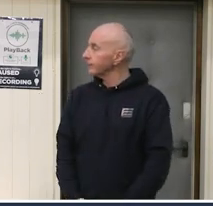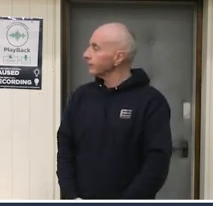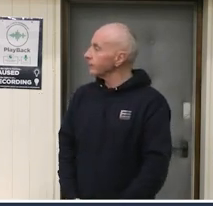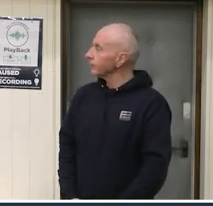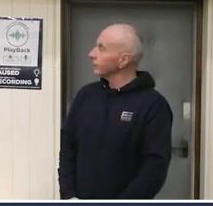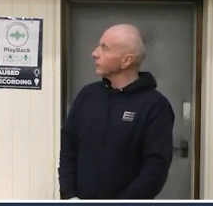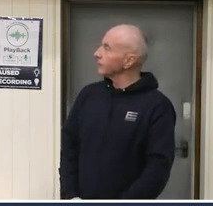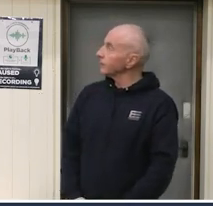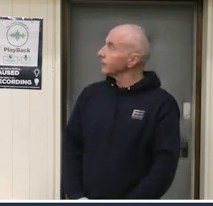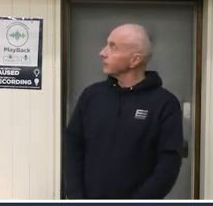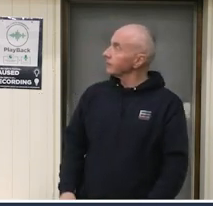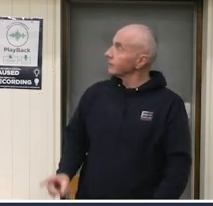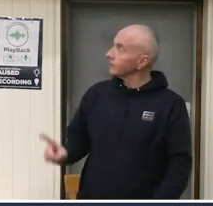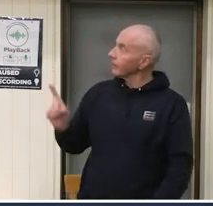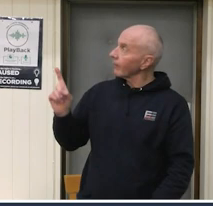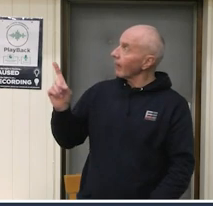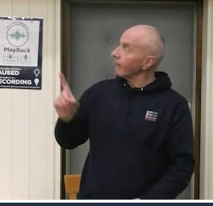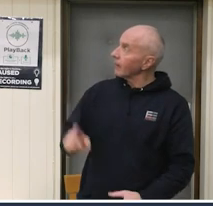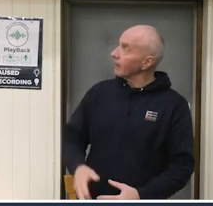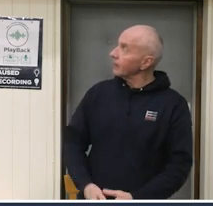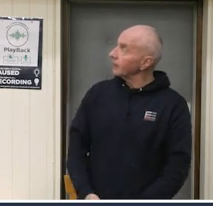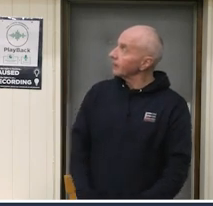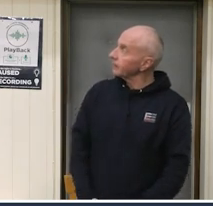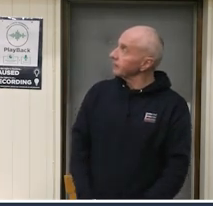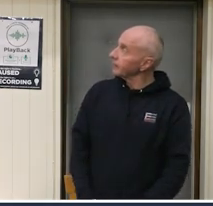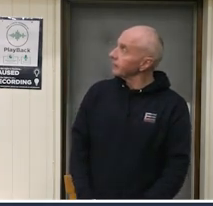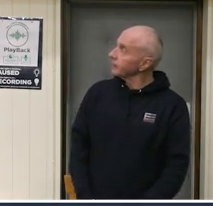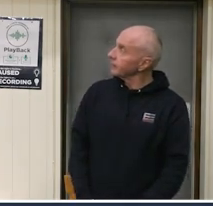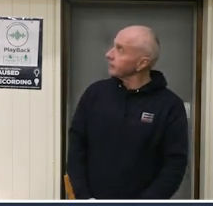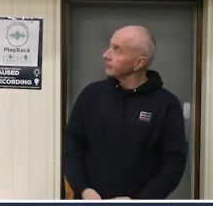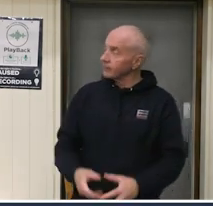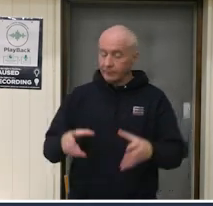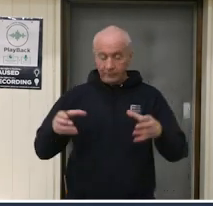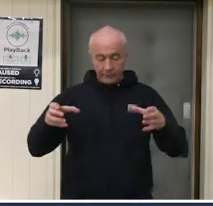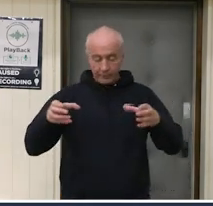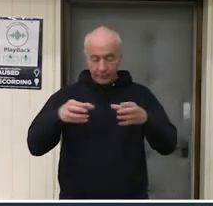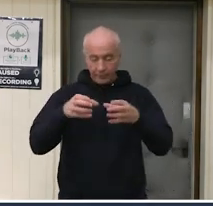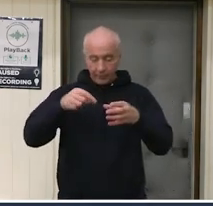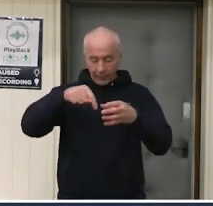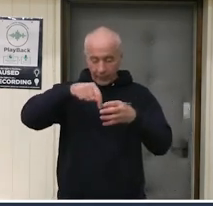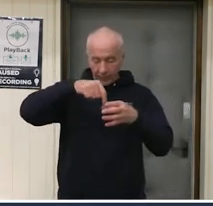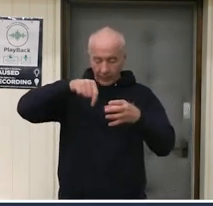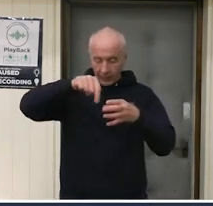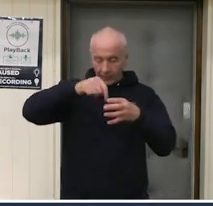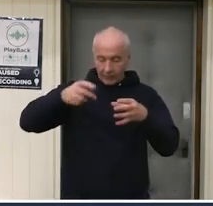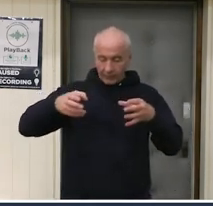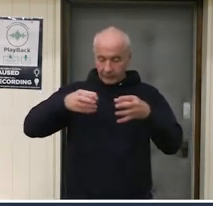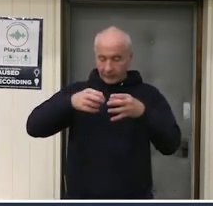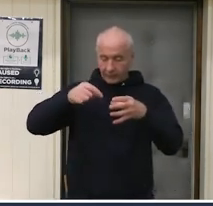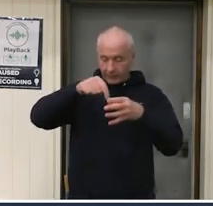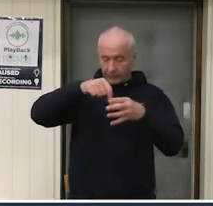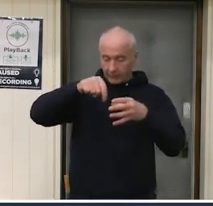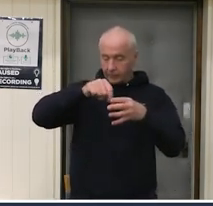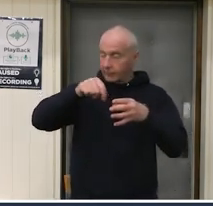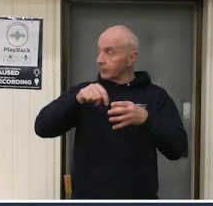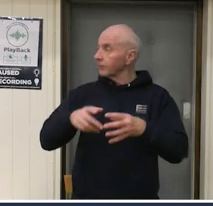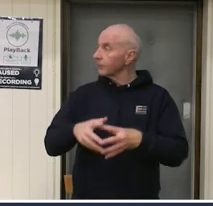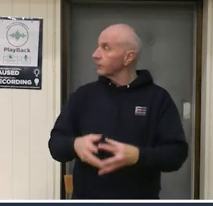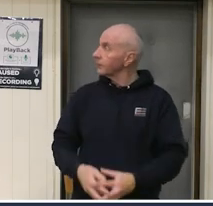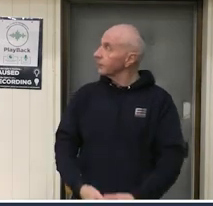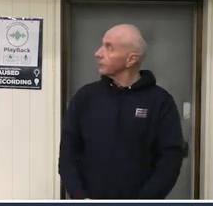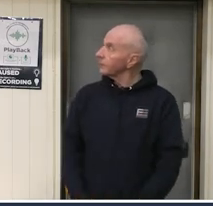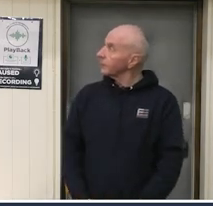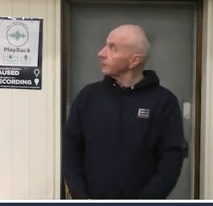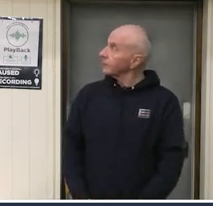is a cartoon of a tokamak, and it is rather much more complicated than this, but nonetheless, this is just sort of a basic version.